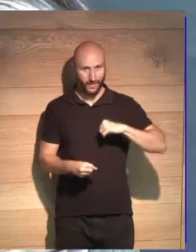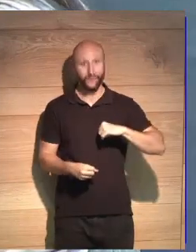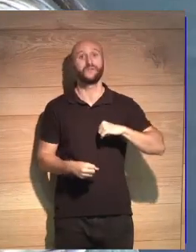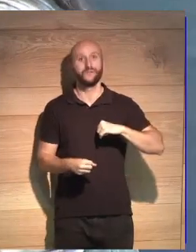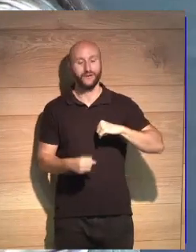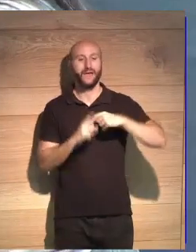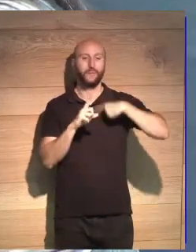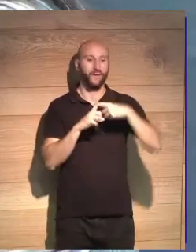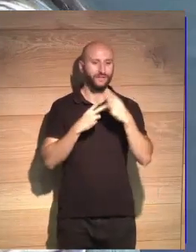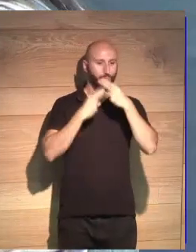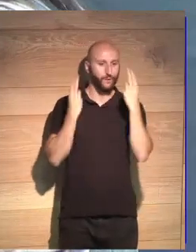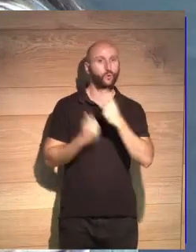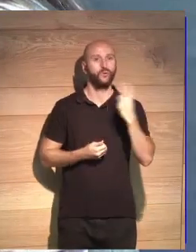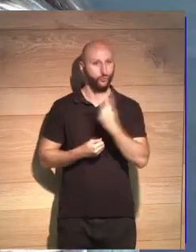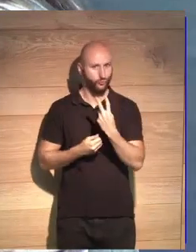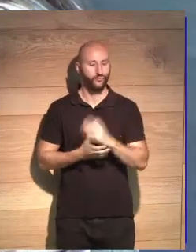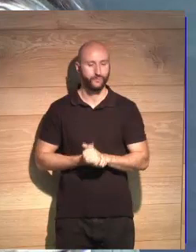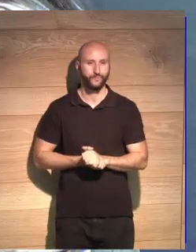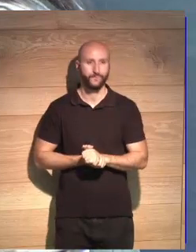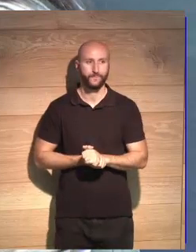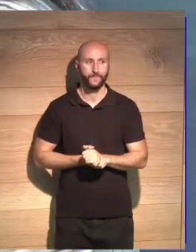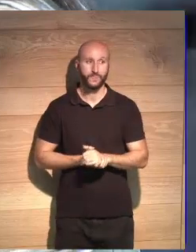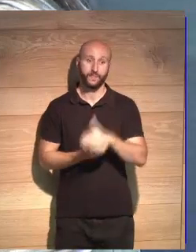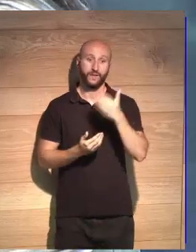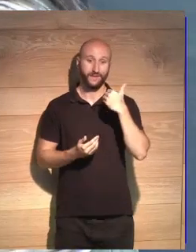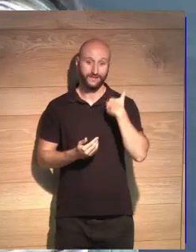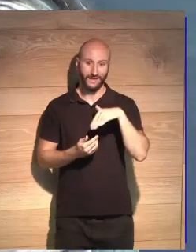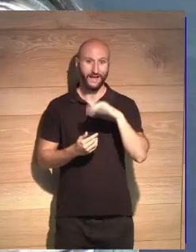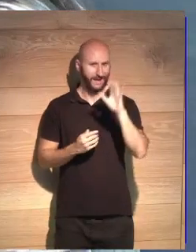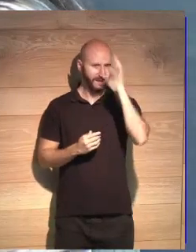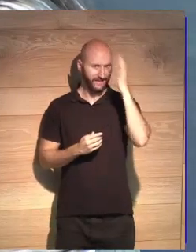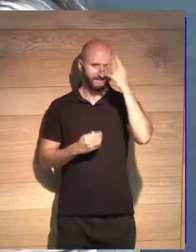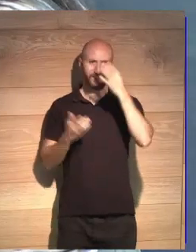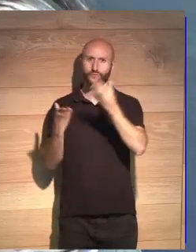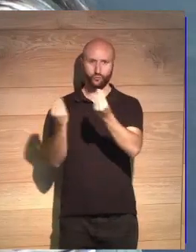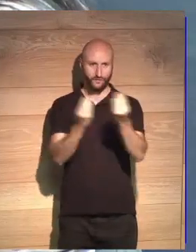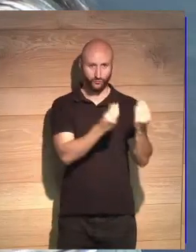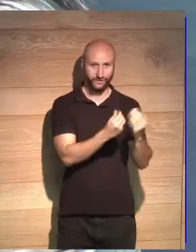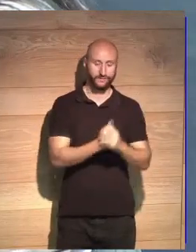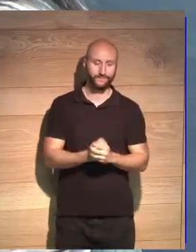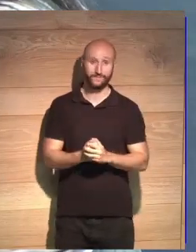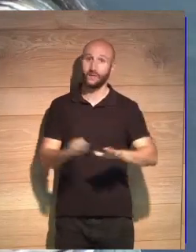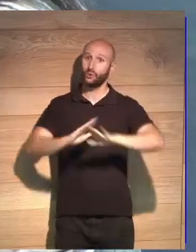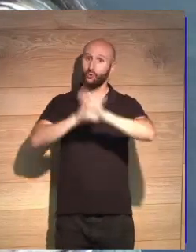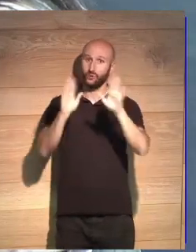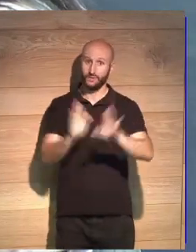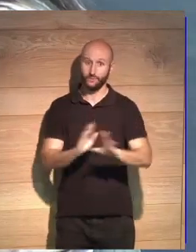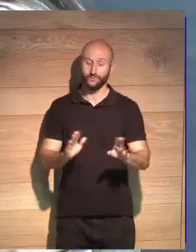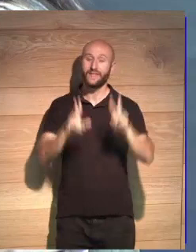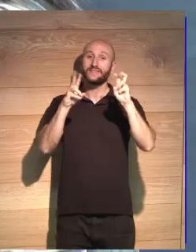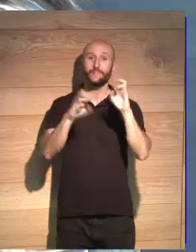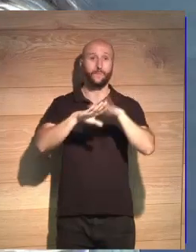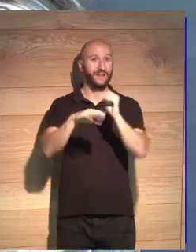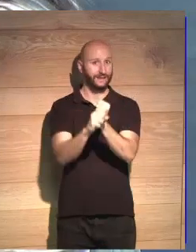dissemination, and we should speak about this also to the public. And